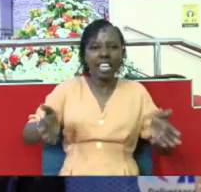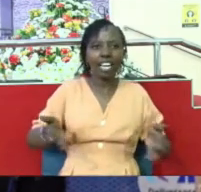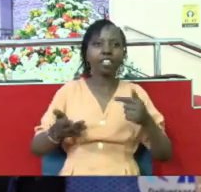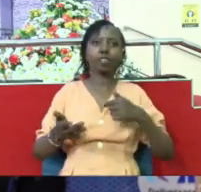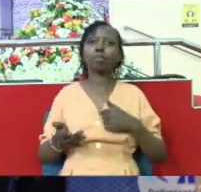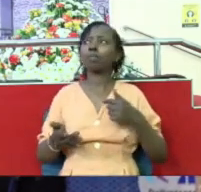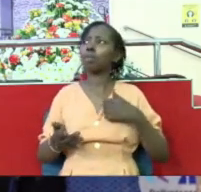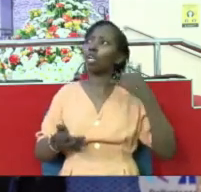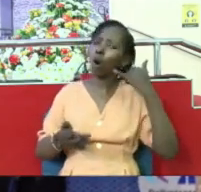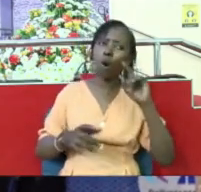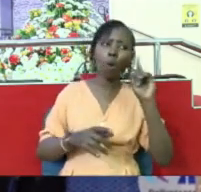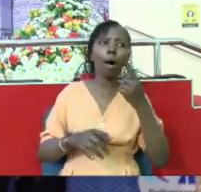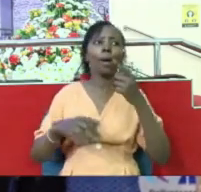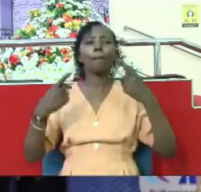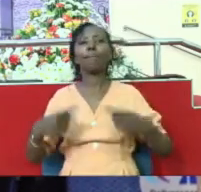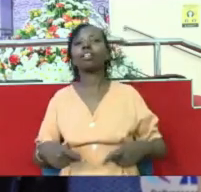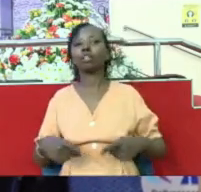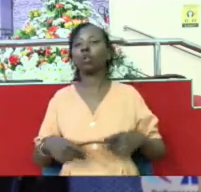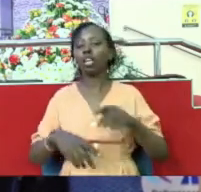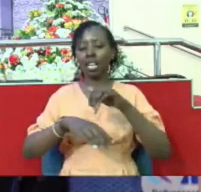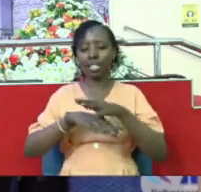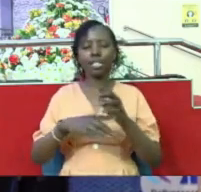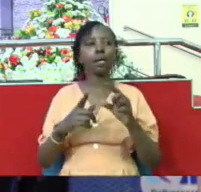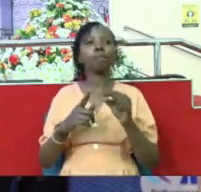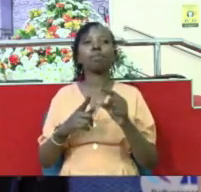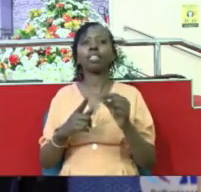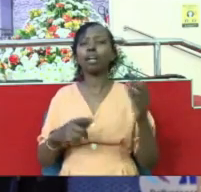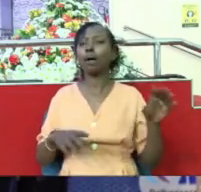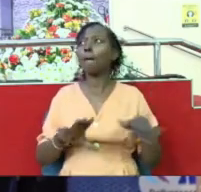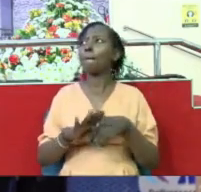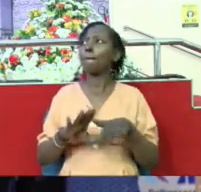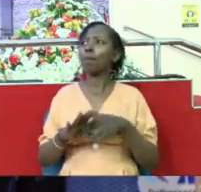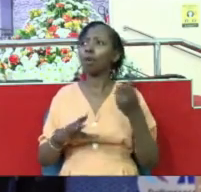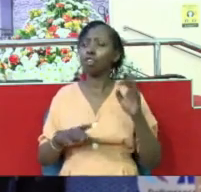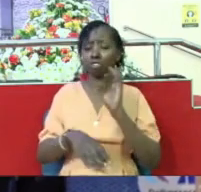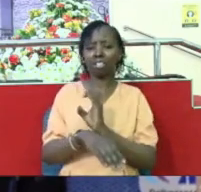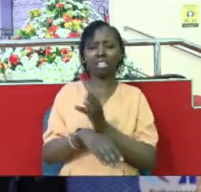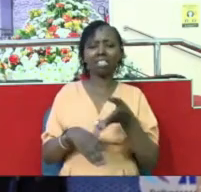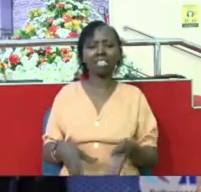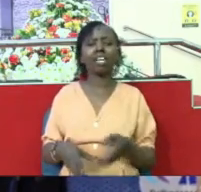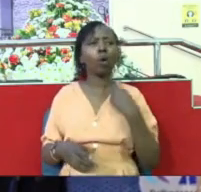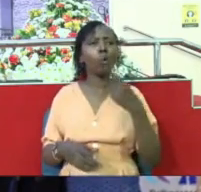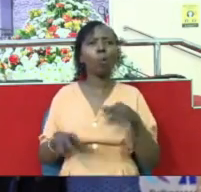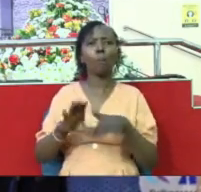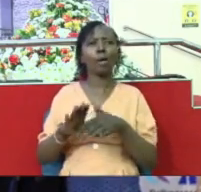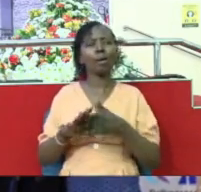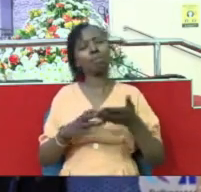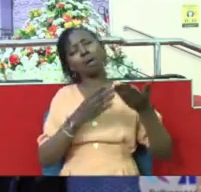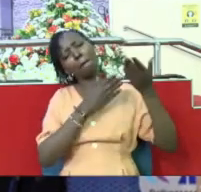mtu ujumbe. A member of this church who was a member here long time ago. Alikuwa mshirika hapa